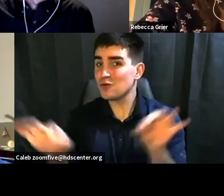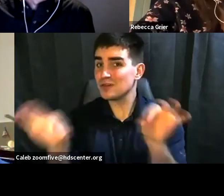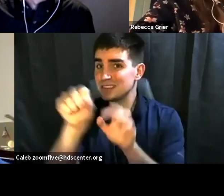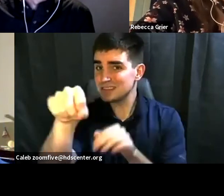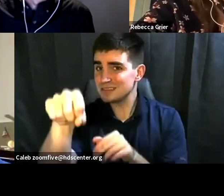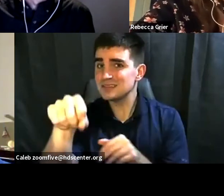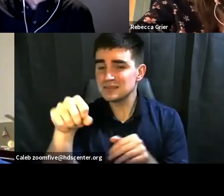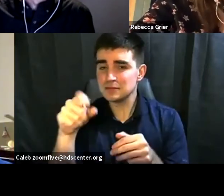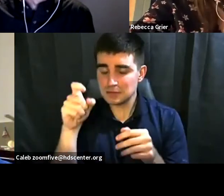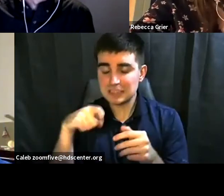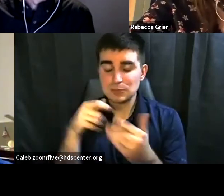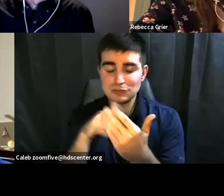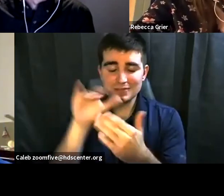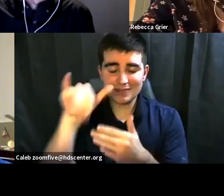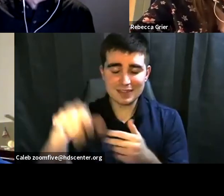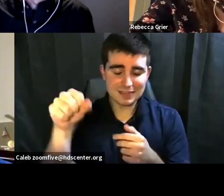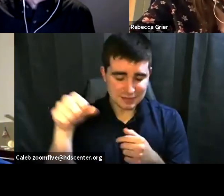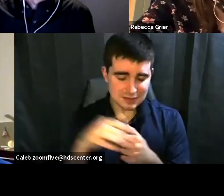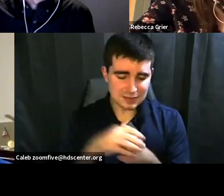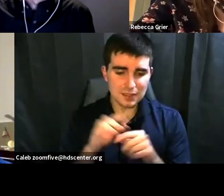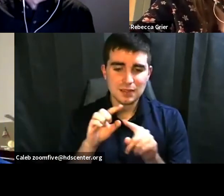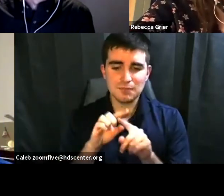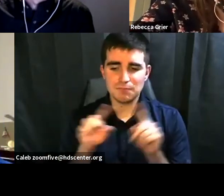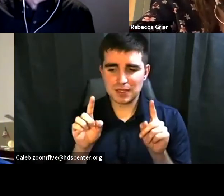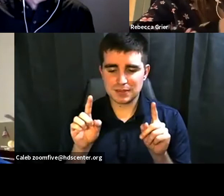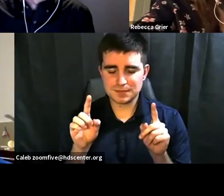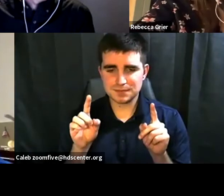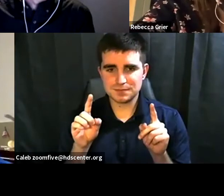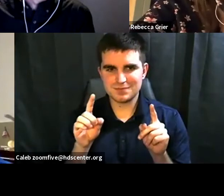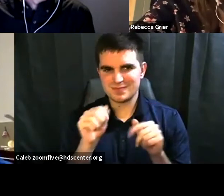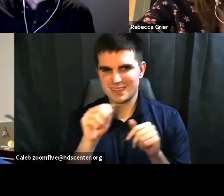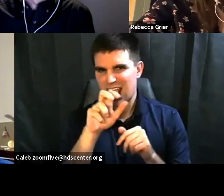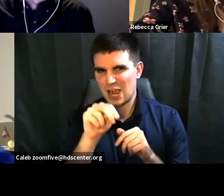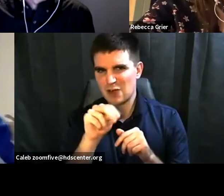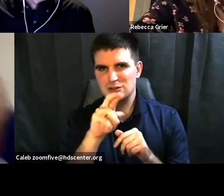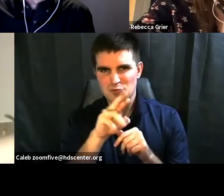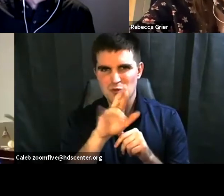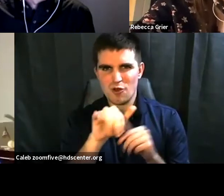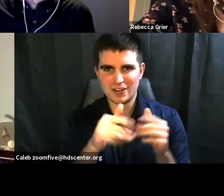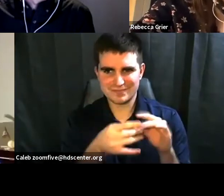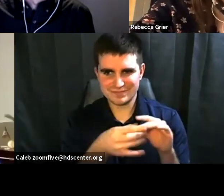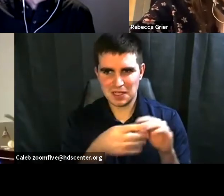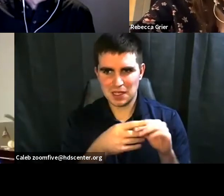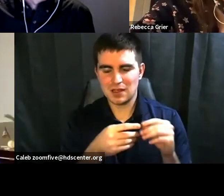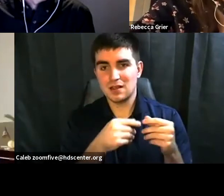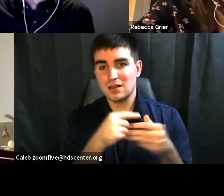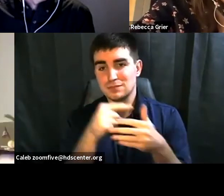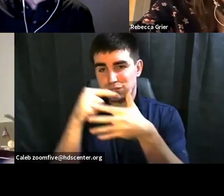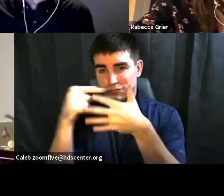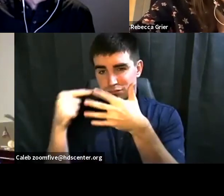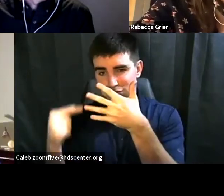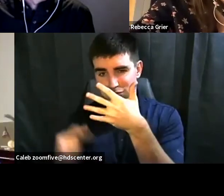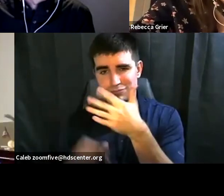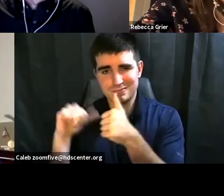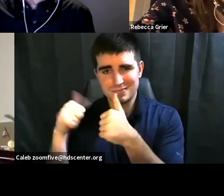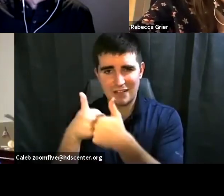be addressed. But as Erin and Rory have pointed out, there's also all of these other challenges